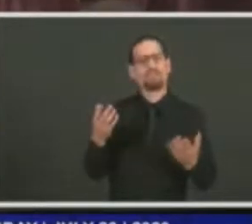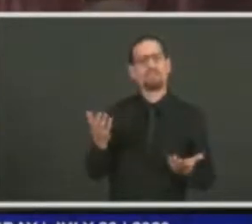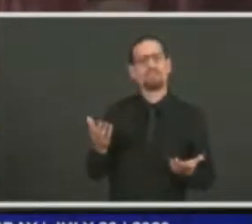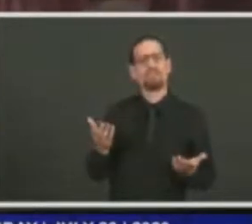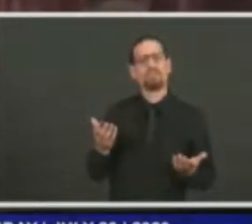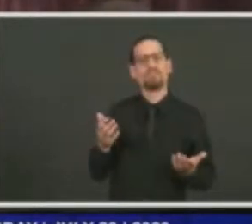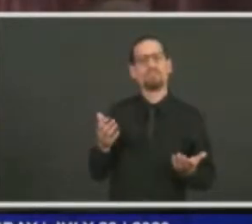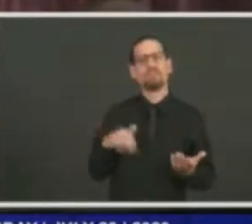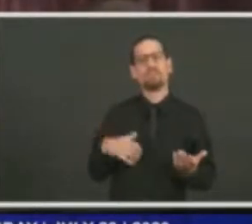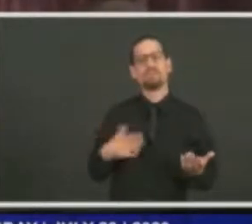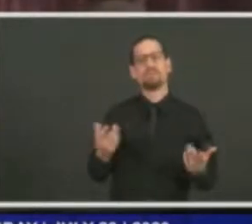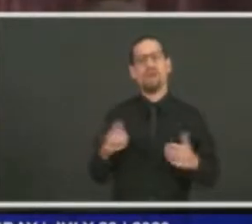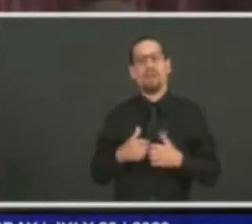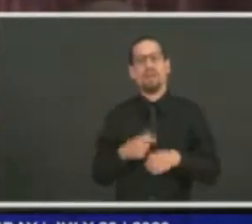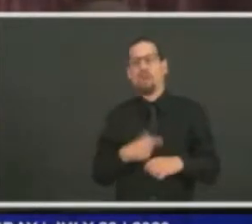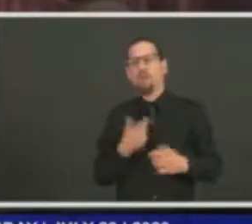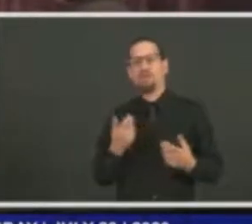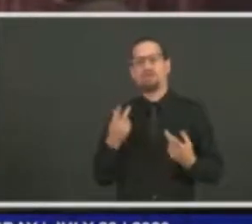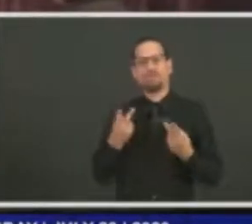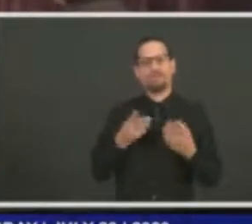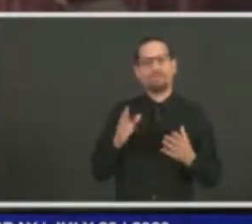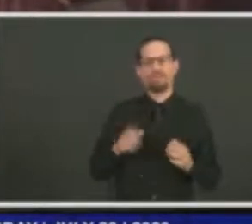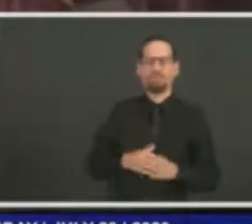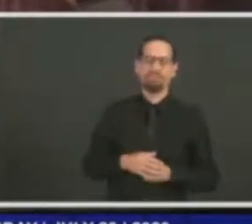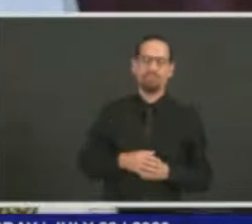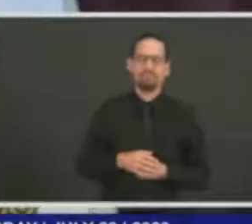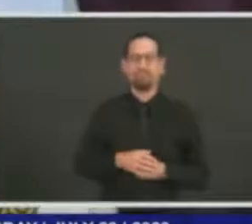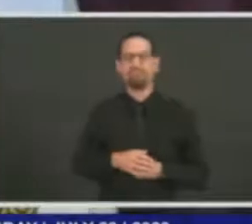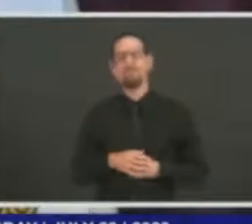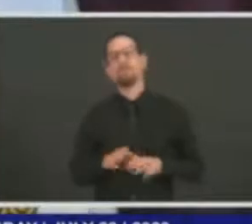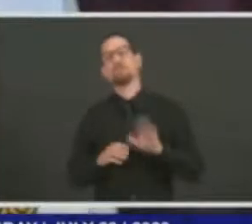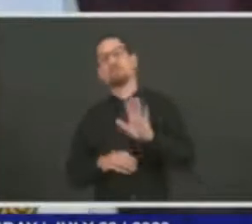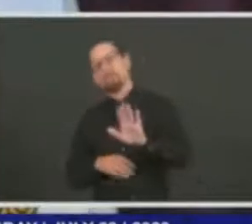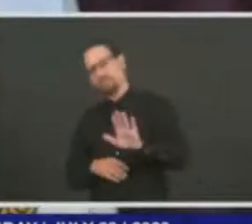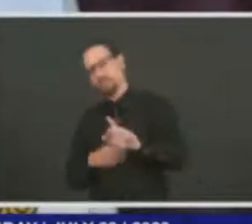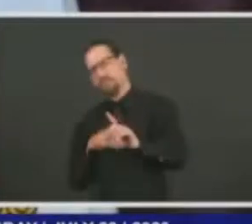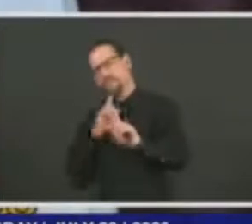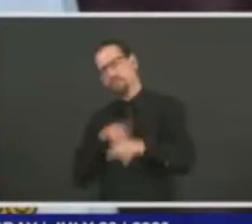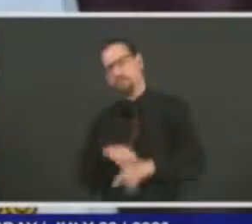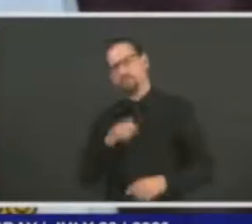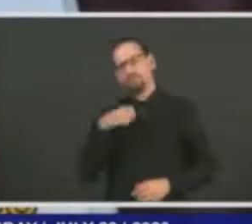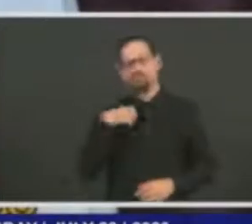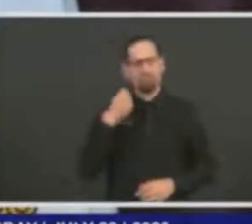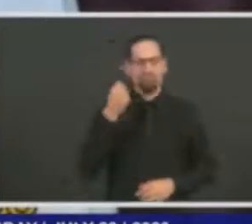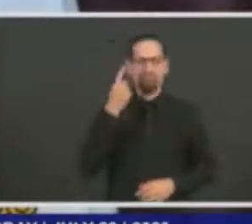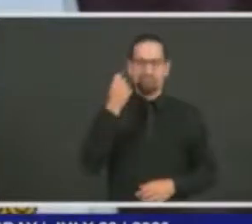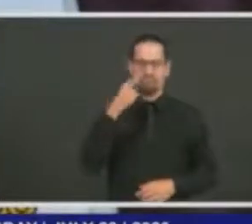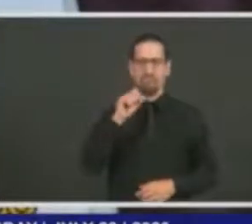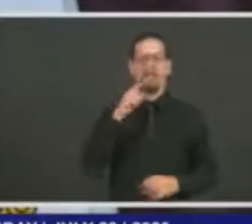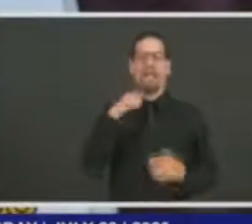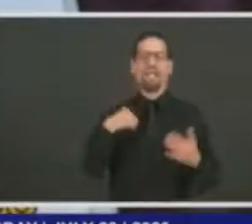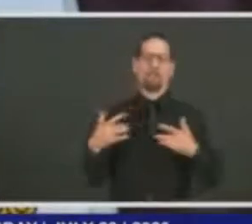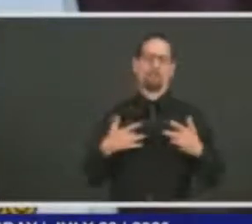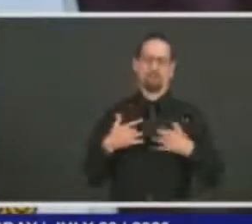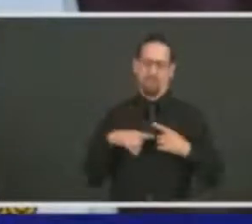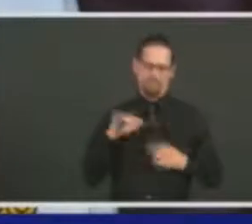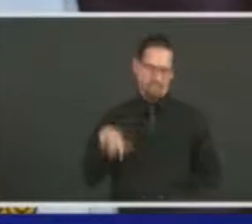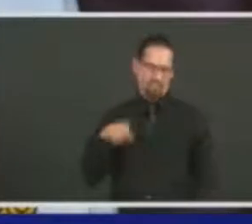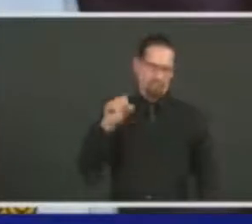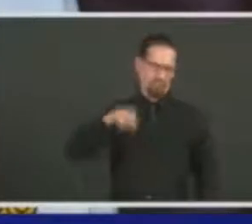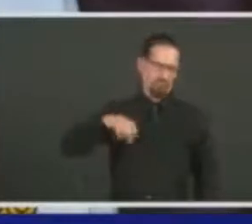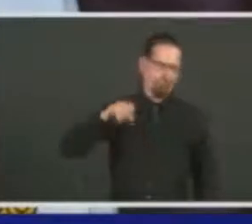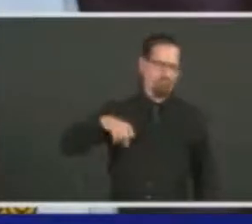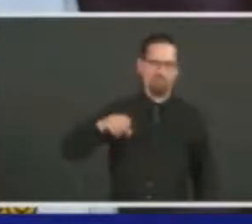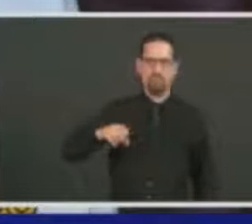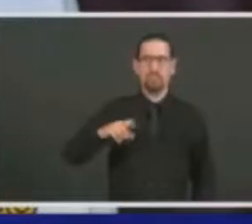what it is, but time is flying. So yeah, but it's something we're constantly concerned about. It's why it was